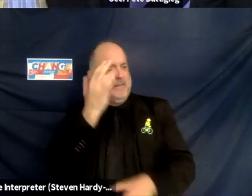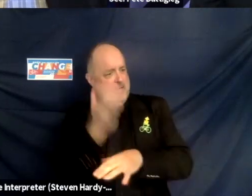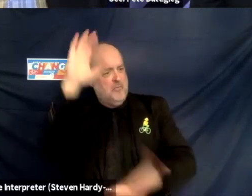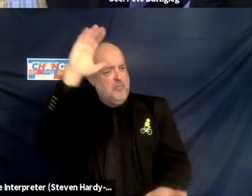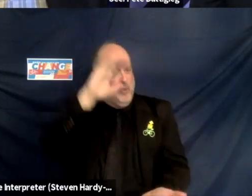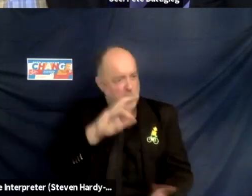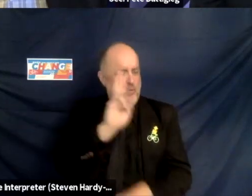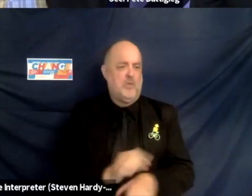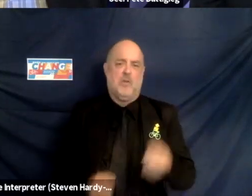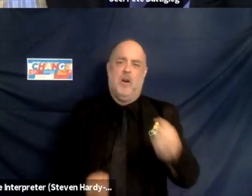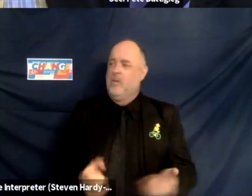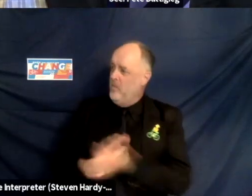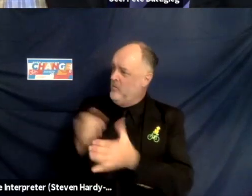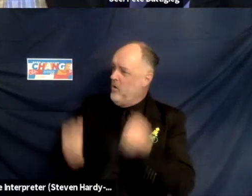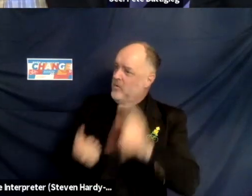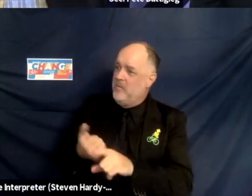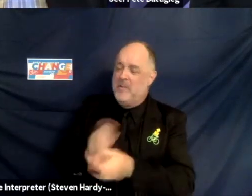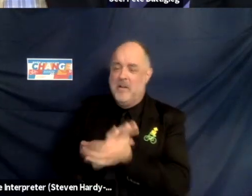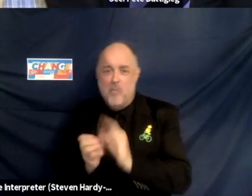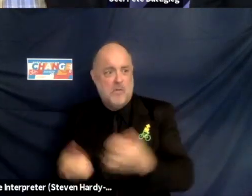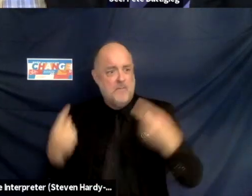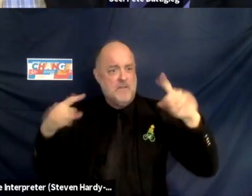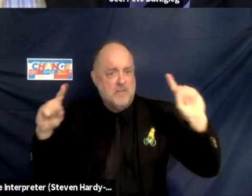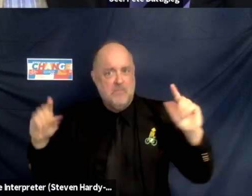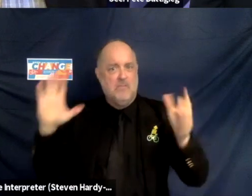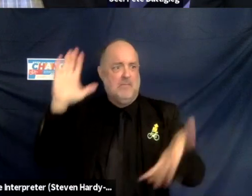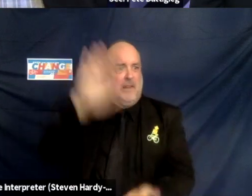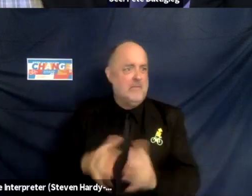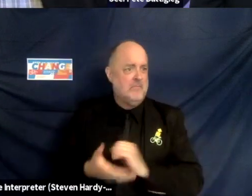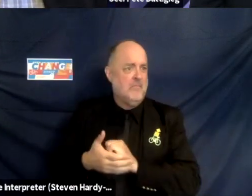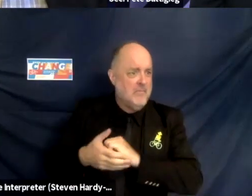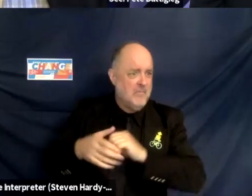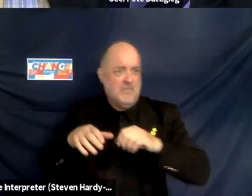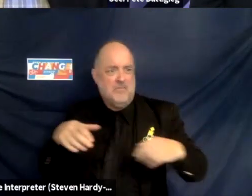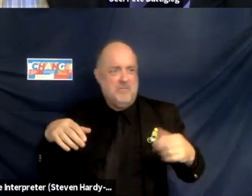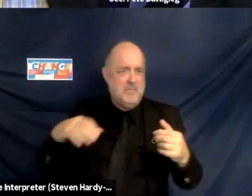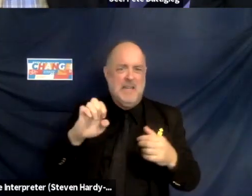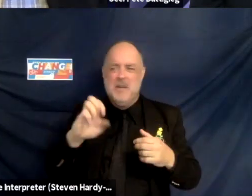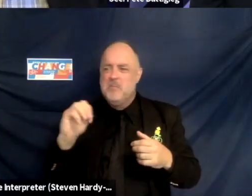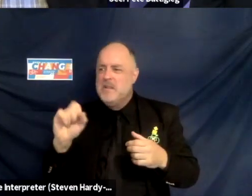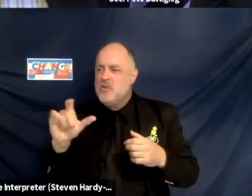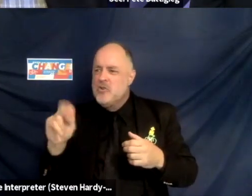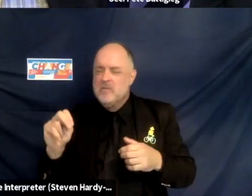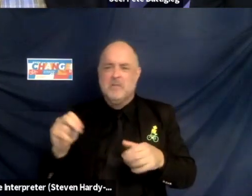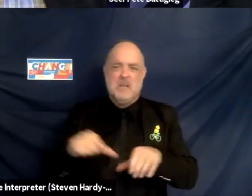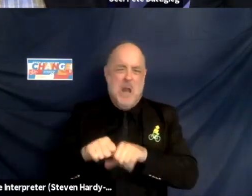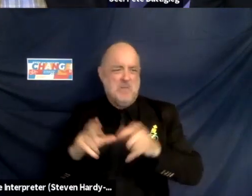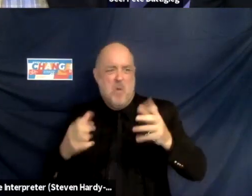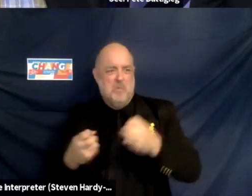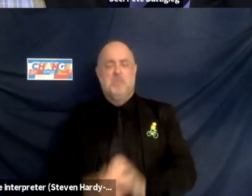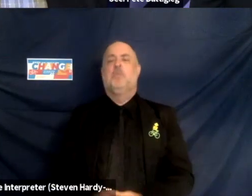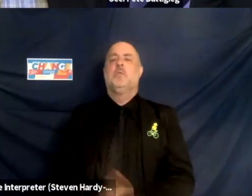are becoming more efficient and less emitting. Yeah, well, we've heard a lot about electric vehicles and from the new administration,